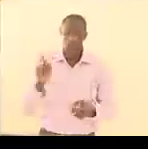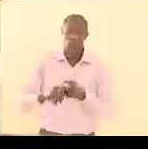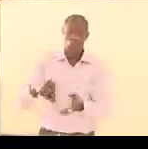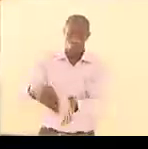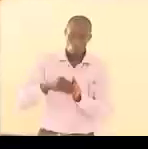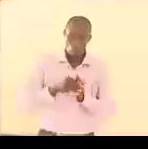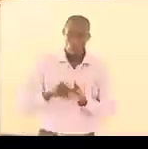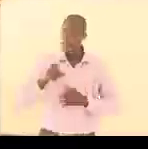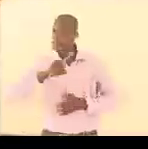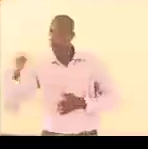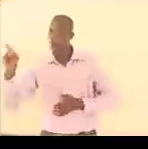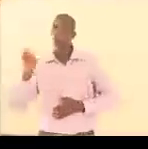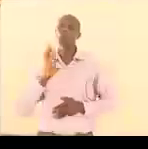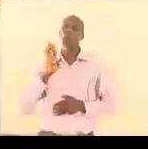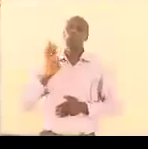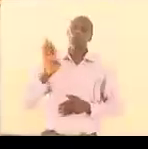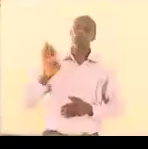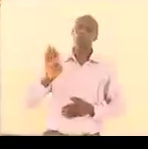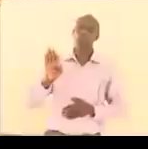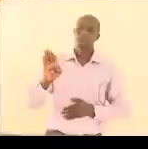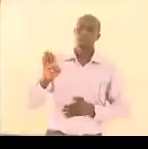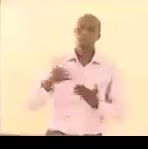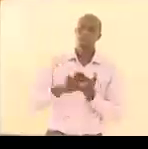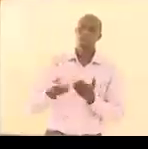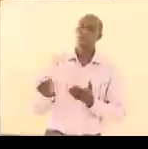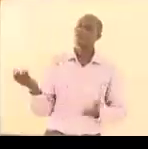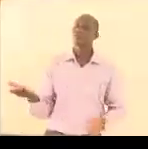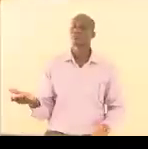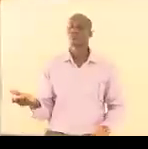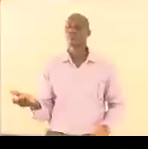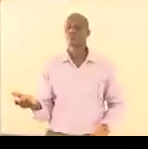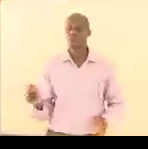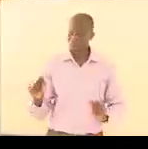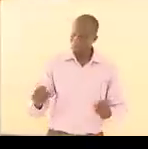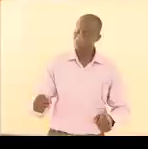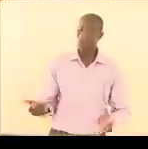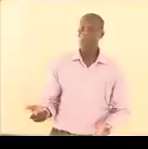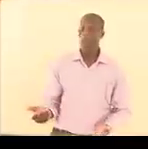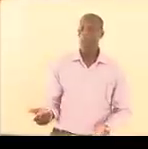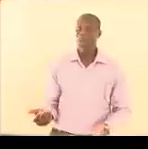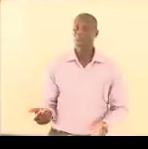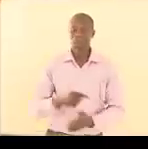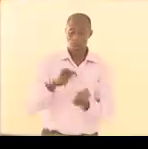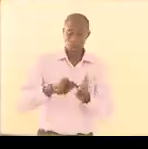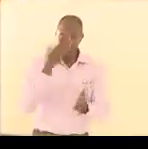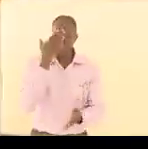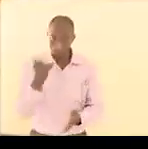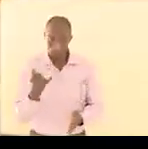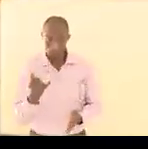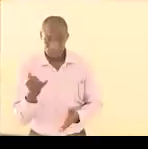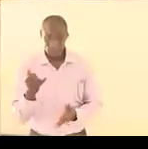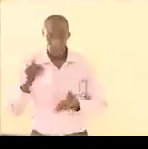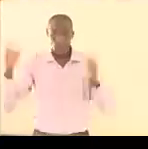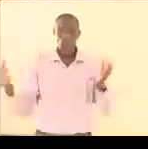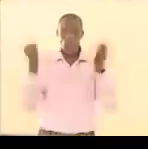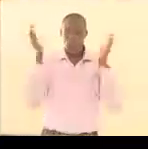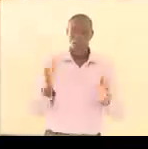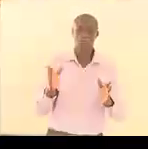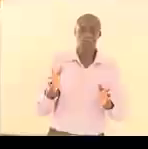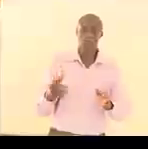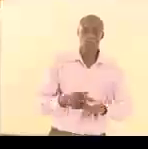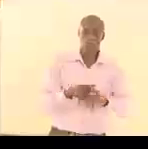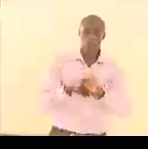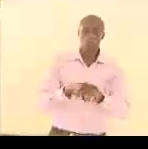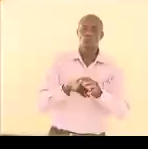person to own $100 billion. It's possible. This is why